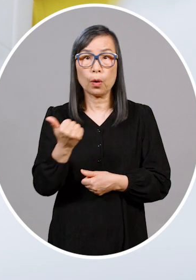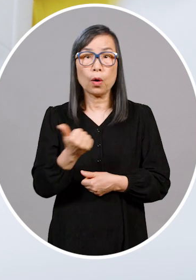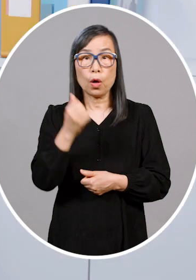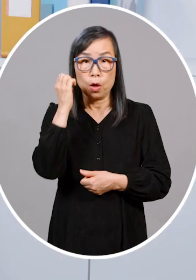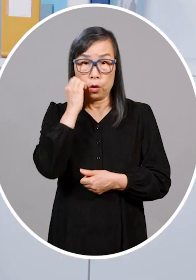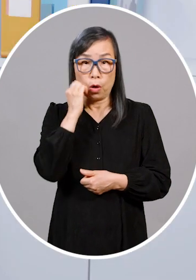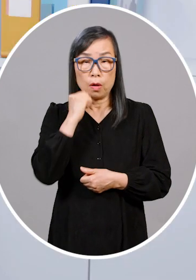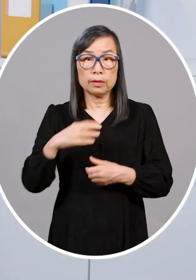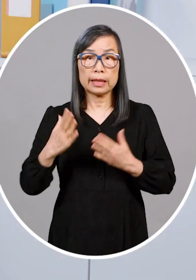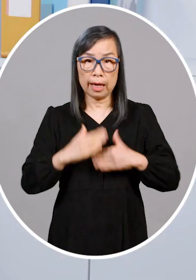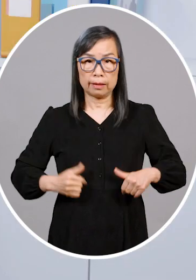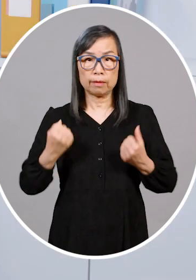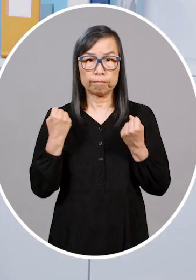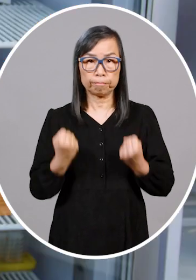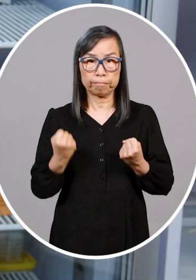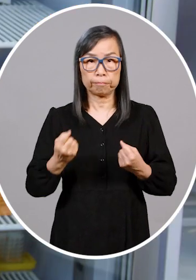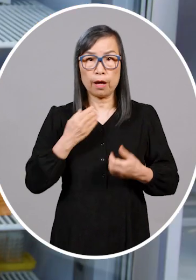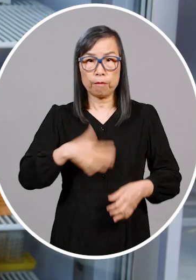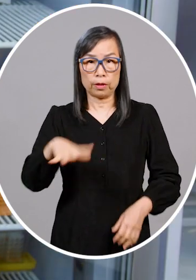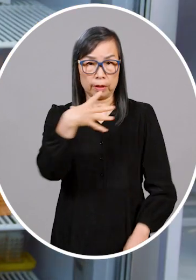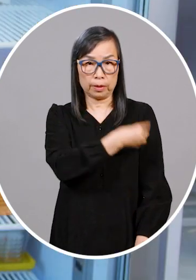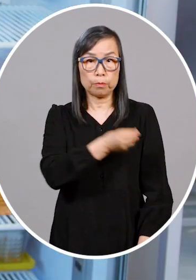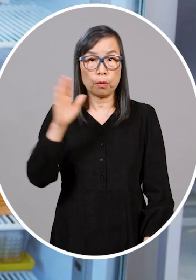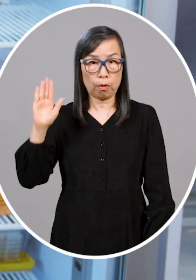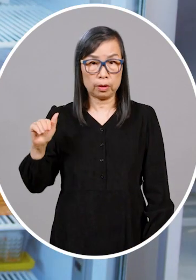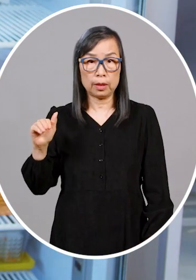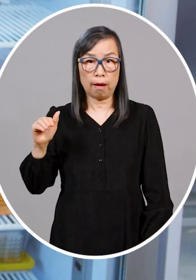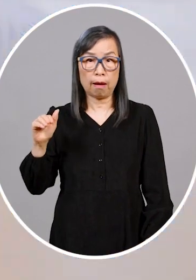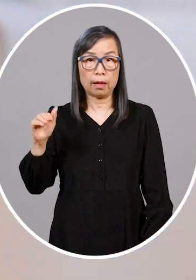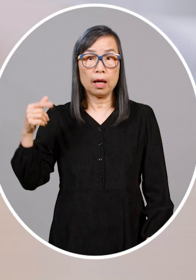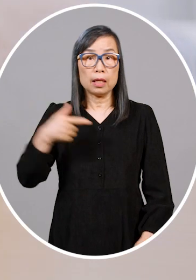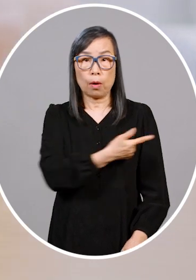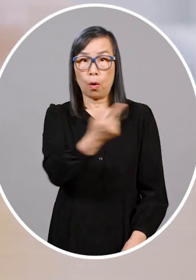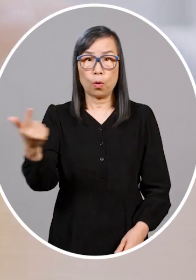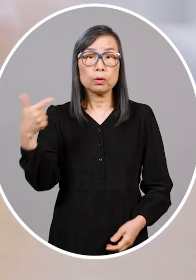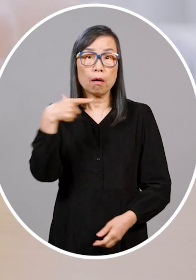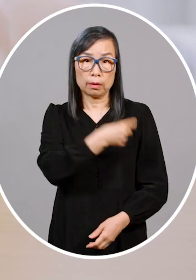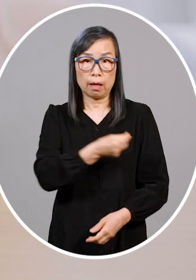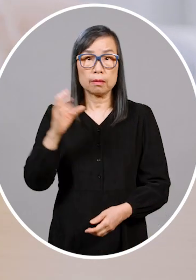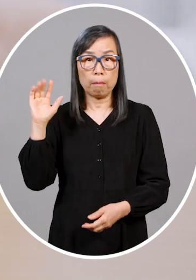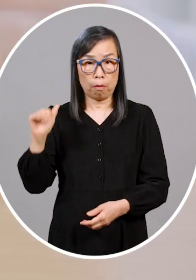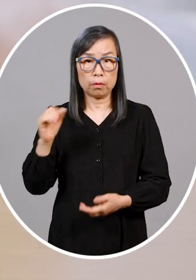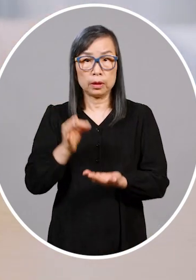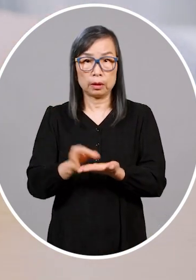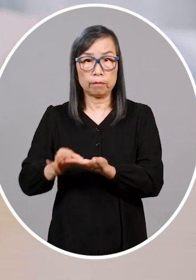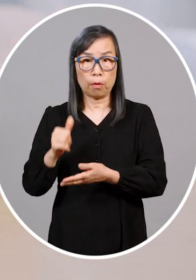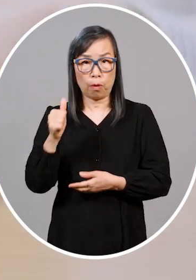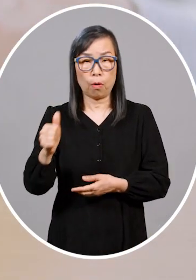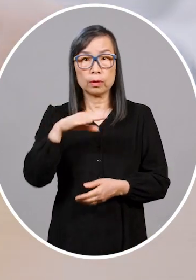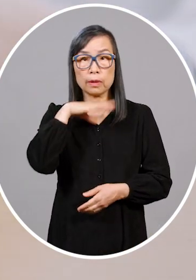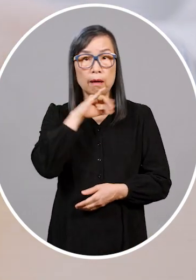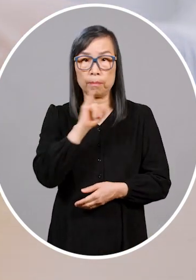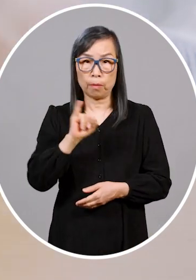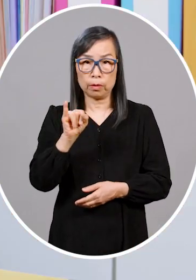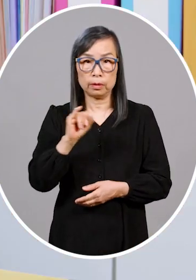death. Seniors with stable health can feel at ease to get the jab. There are many places to go to. Don't wait.